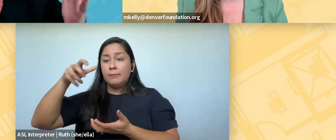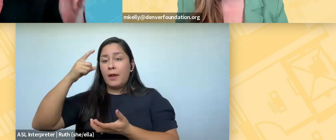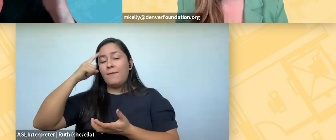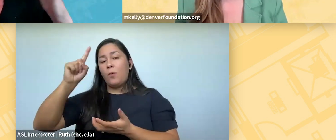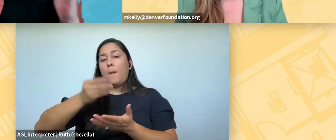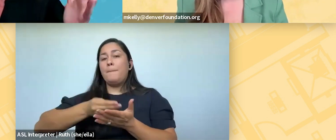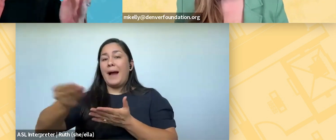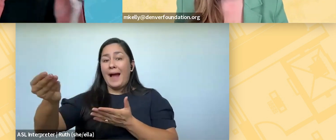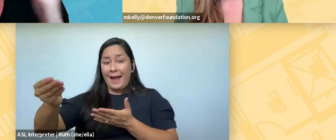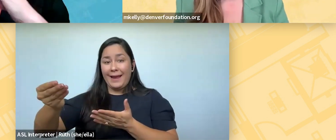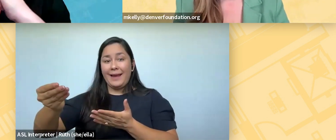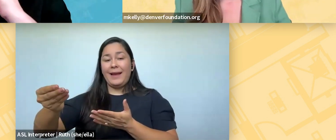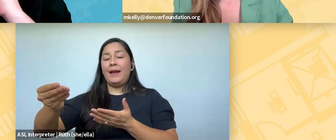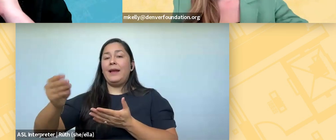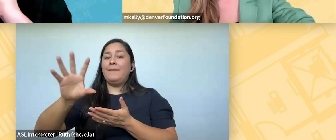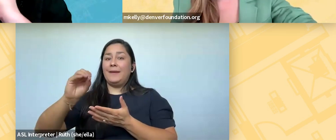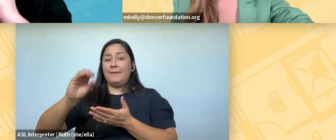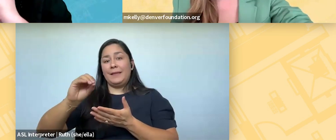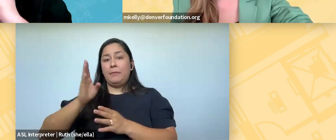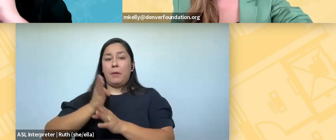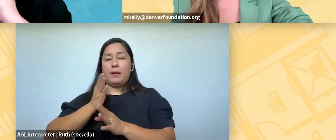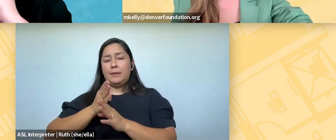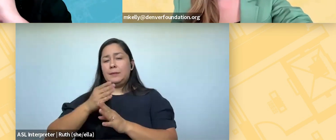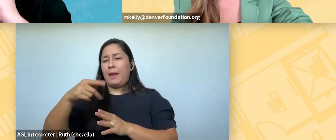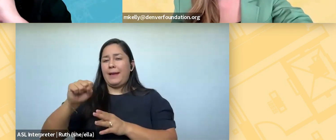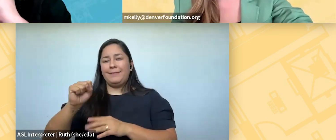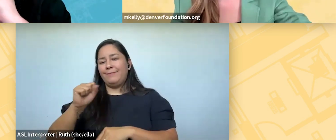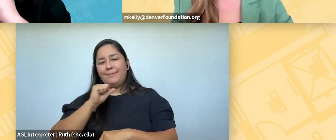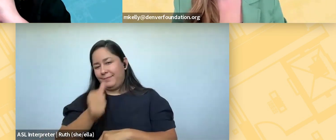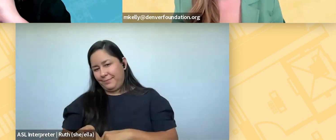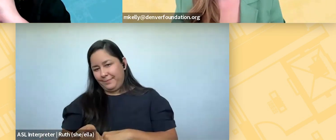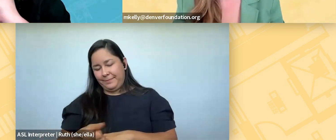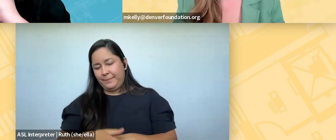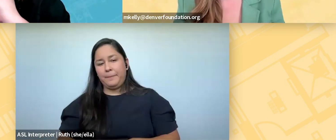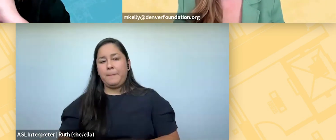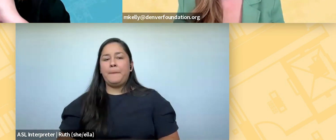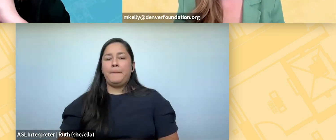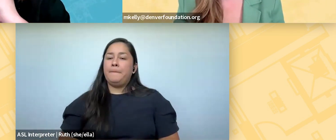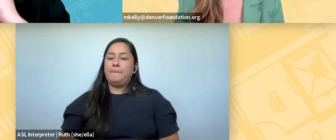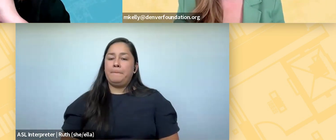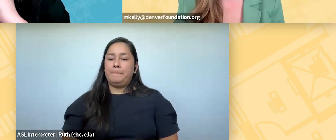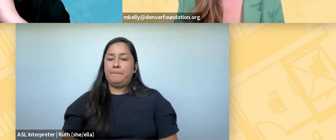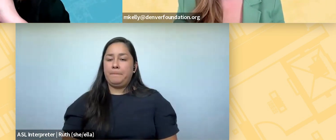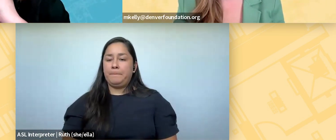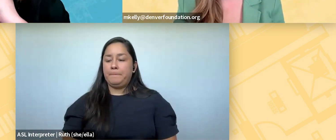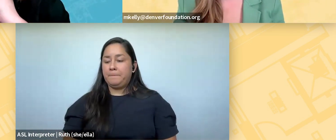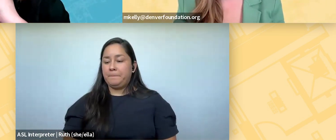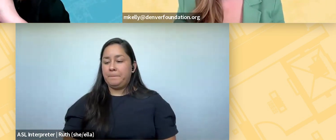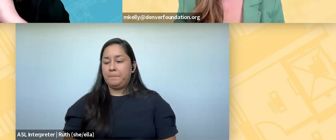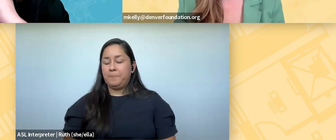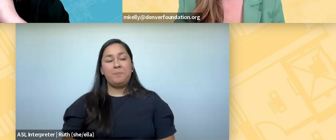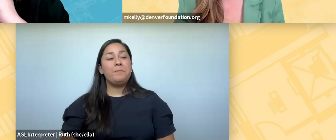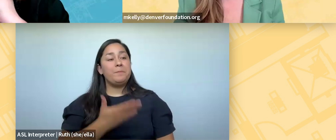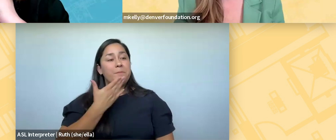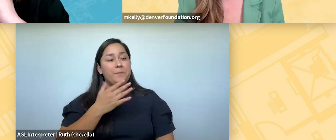same. So it's again that more systemic view in the transit space. That's great.